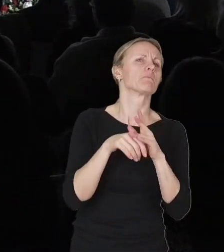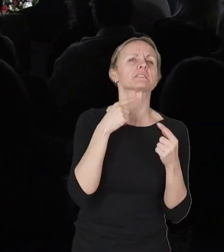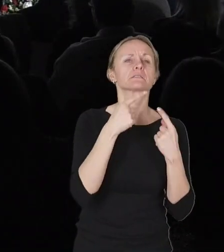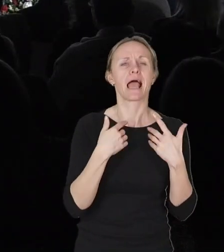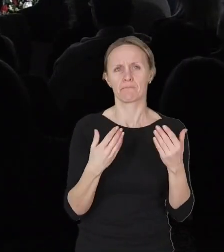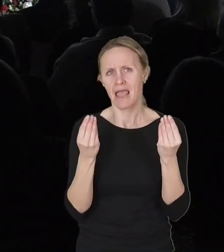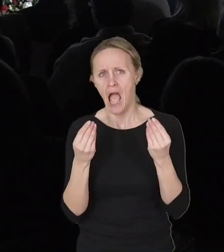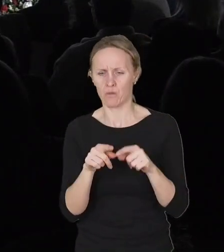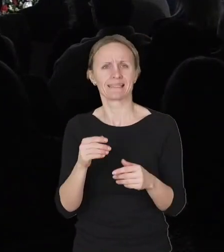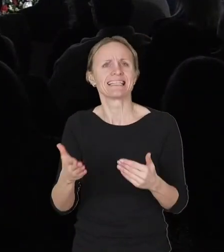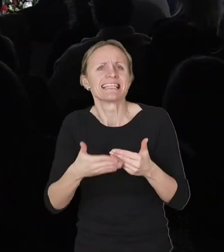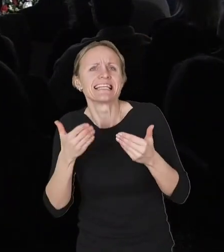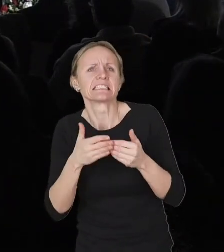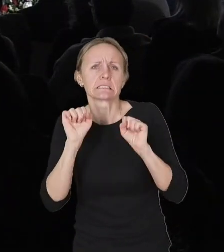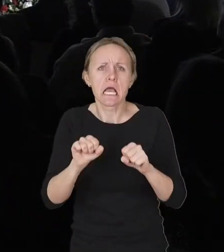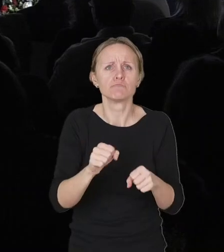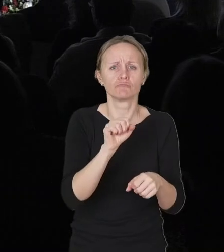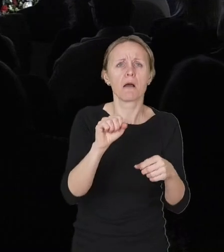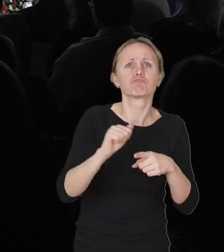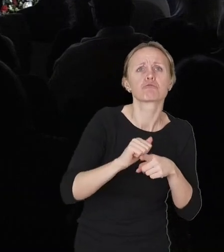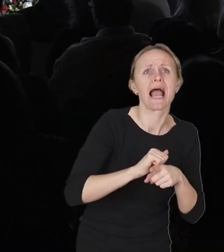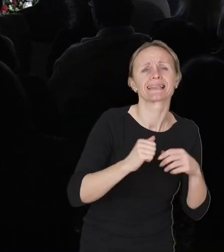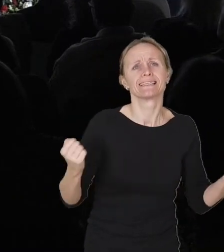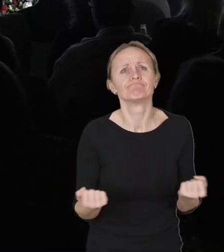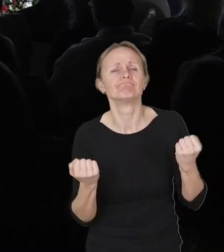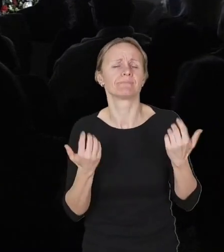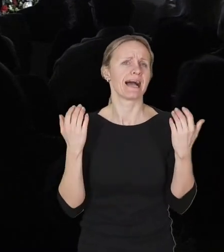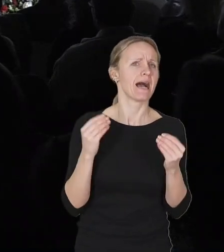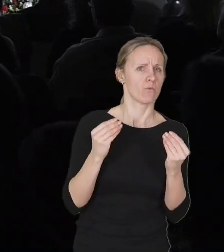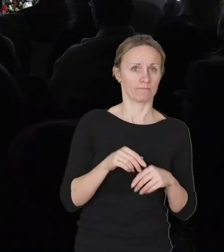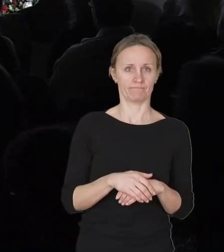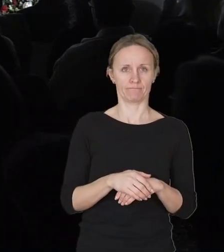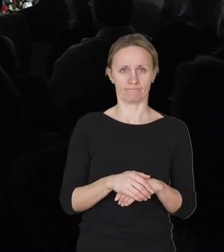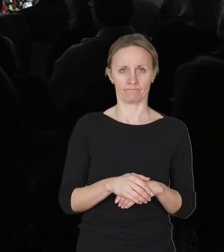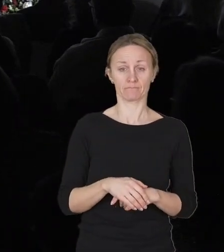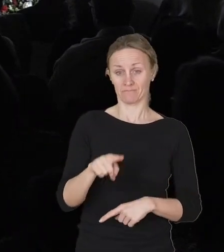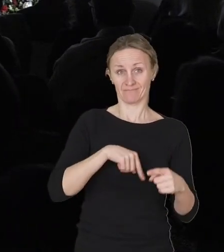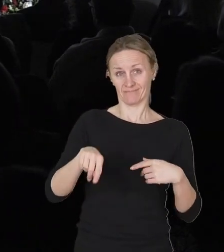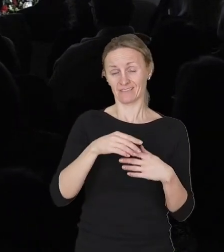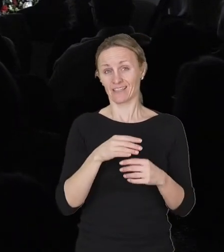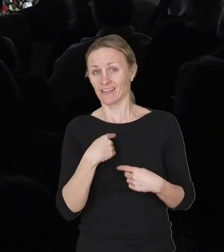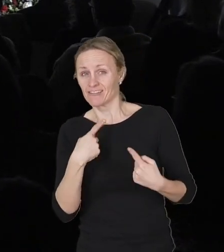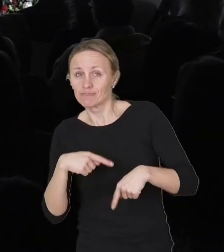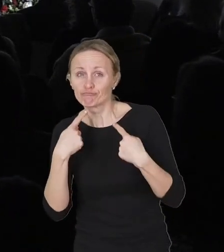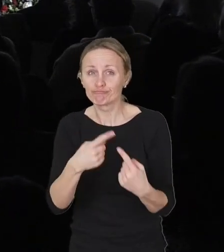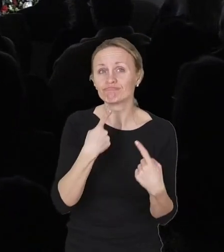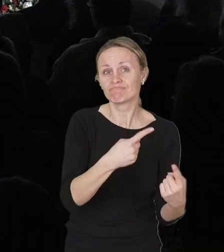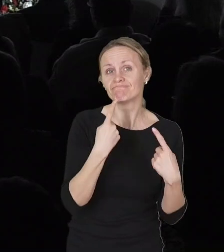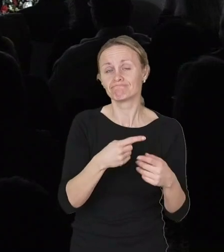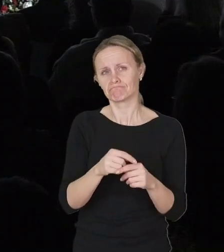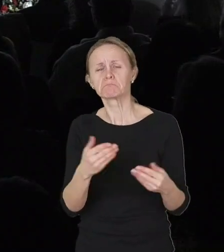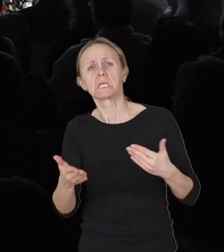that simplification maybe is not enough. Maybe the real deregulation or removing simply some rules or